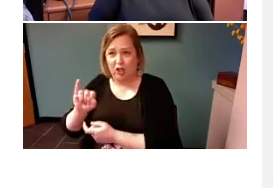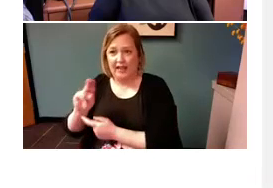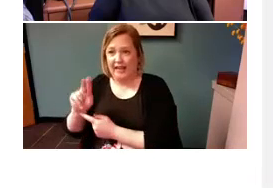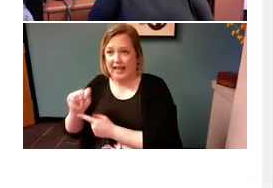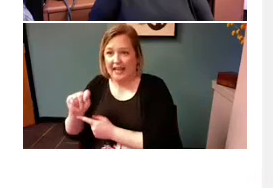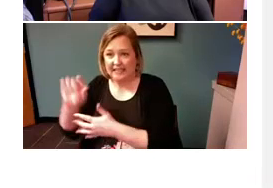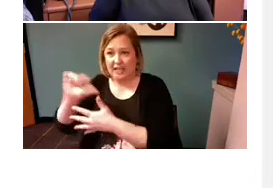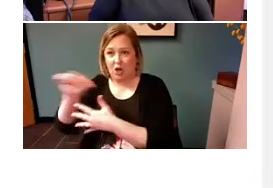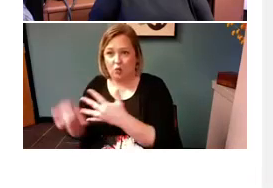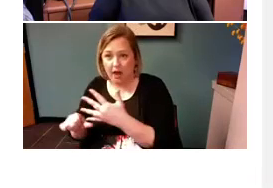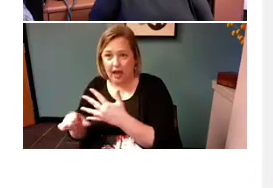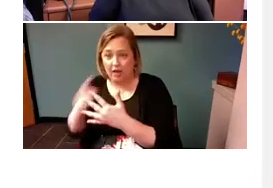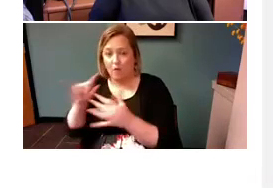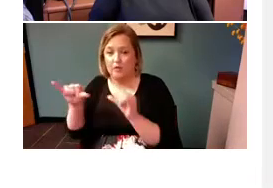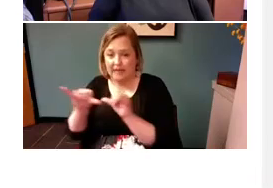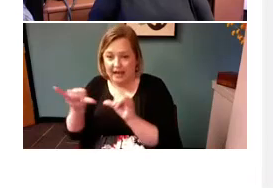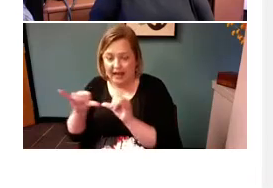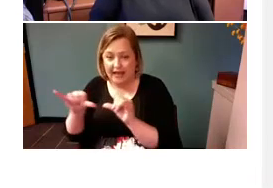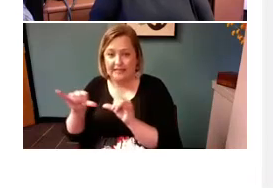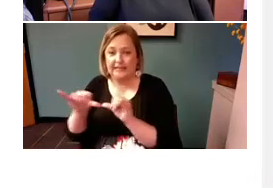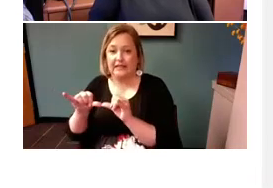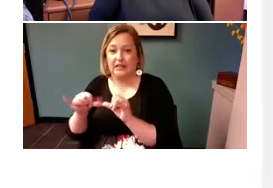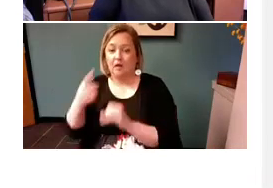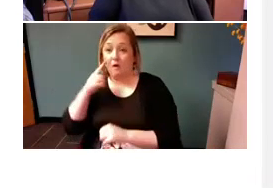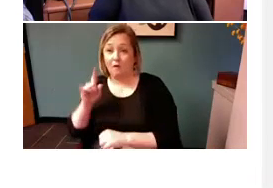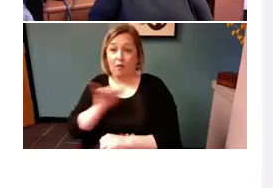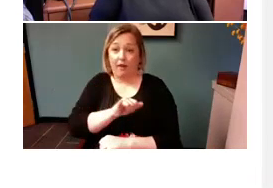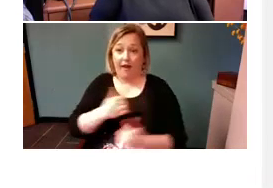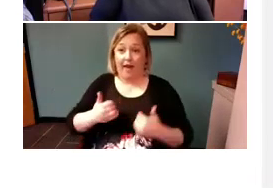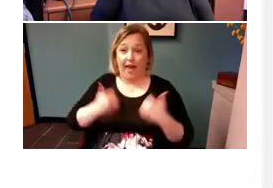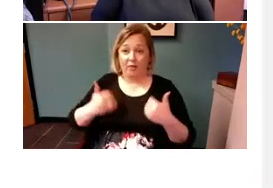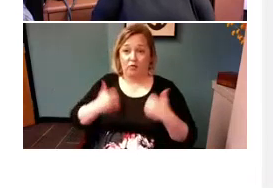size 42 to this address P1.